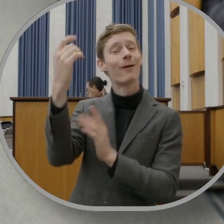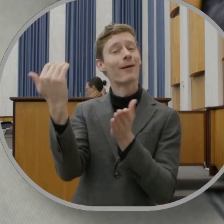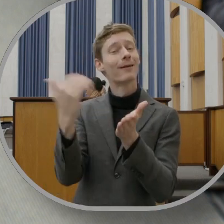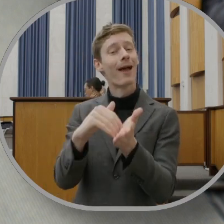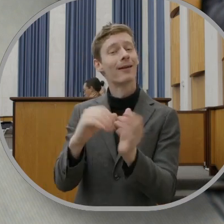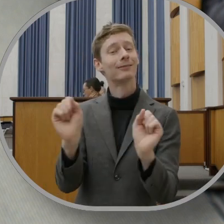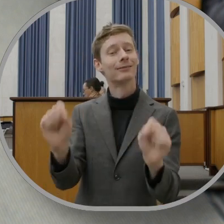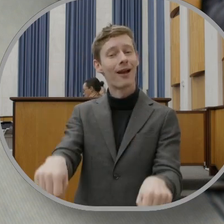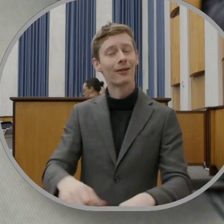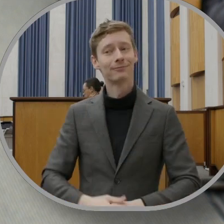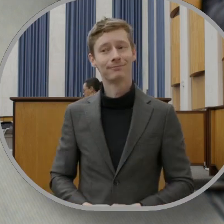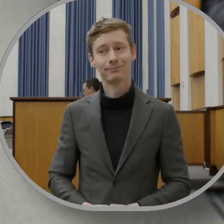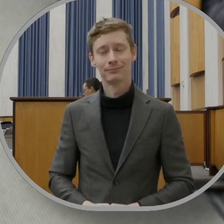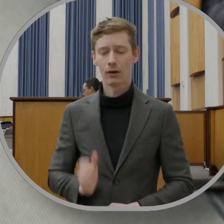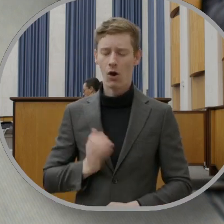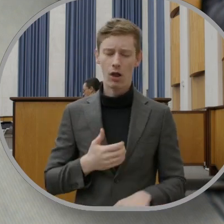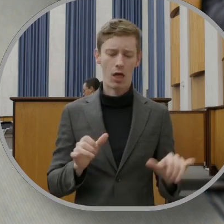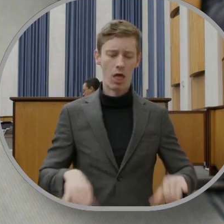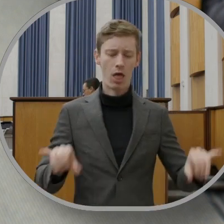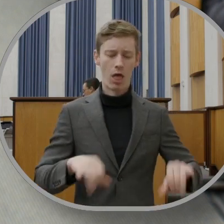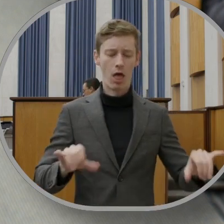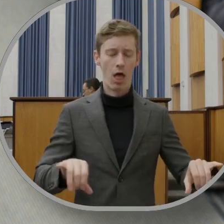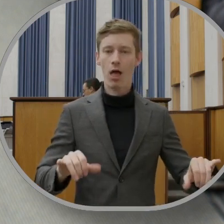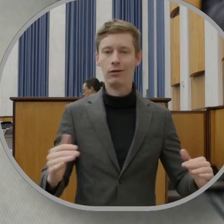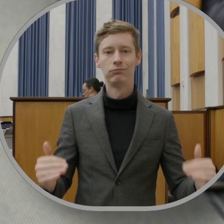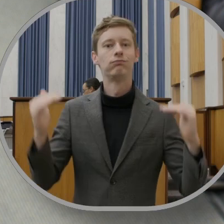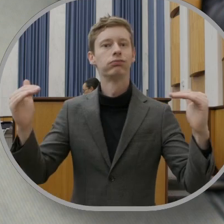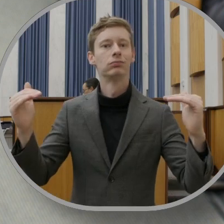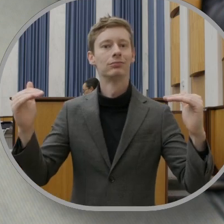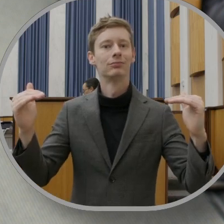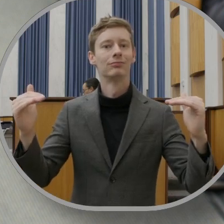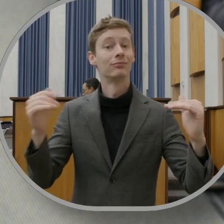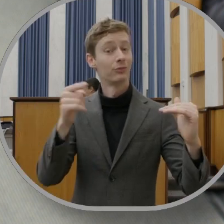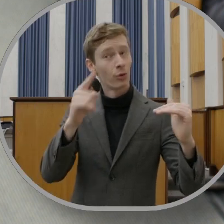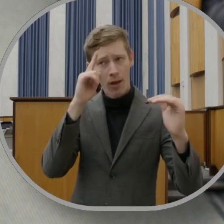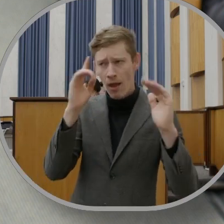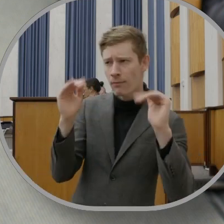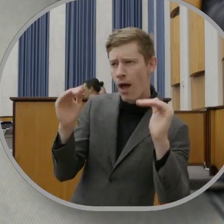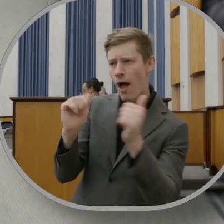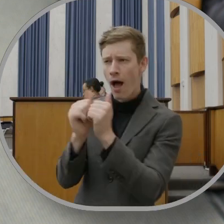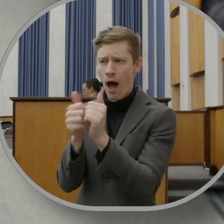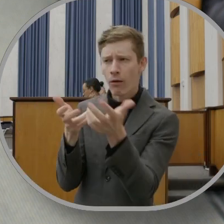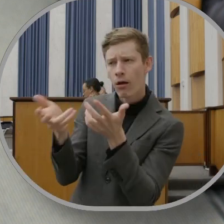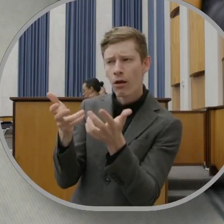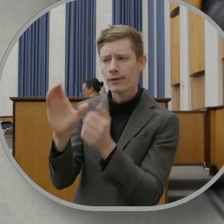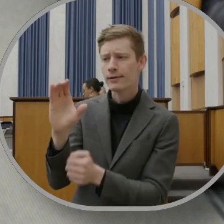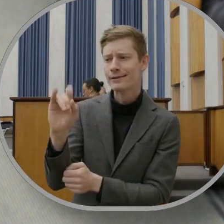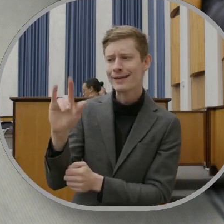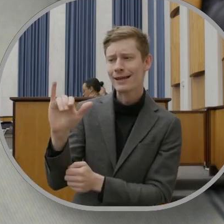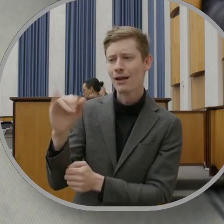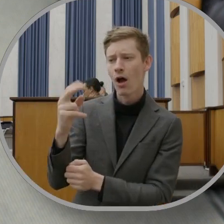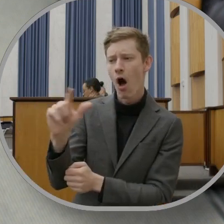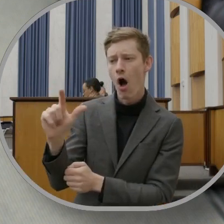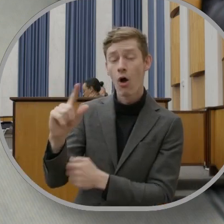You've changed the standard for this city, for what you can expect from City Hall, and what you should expect in your quality of life